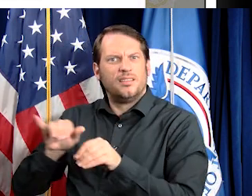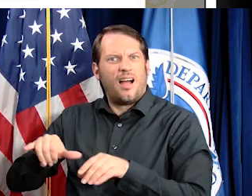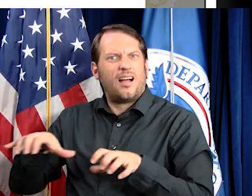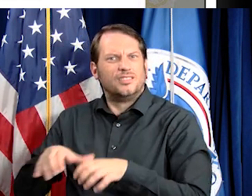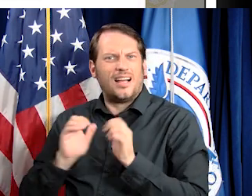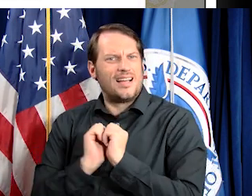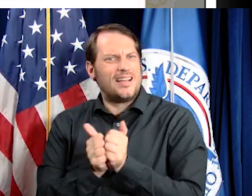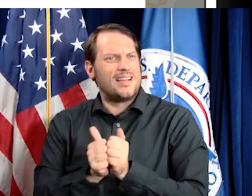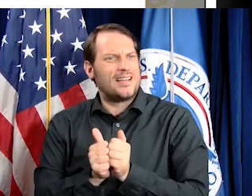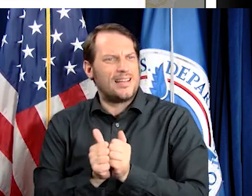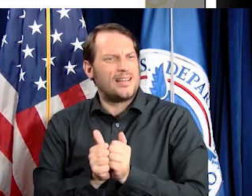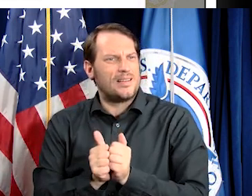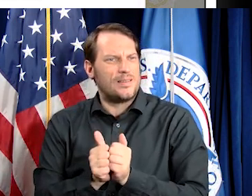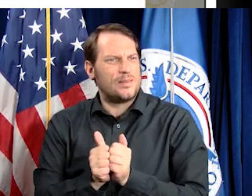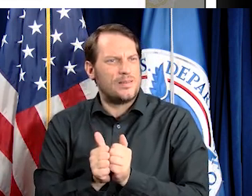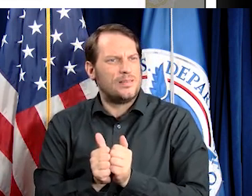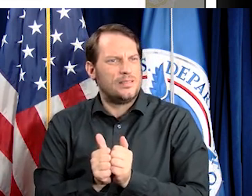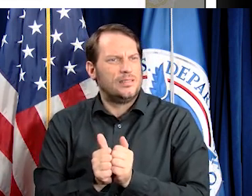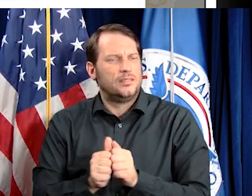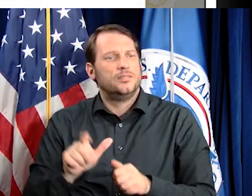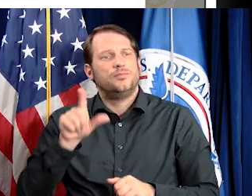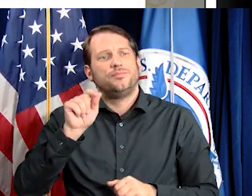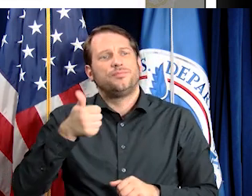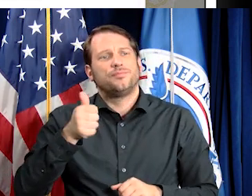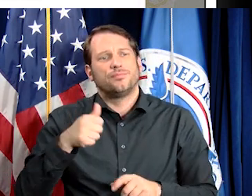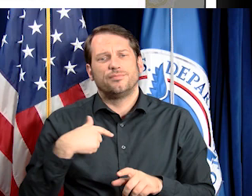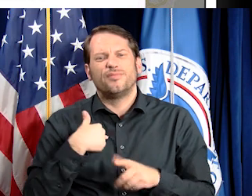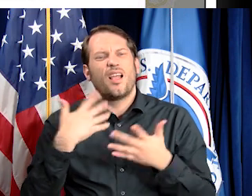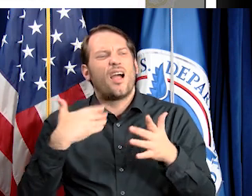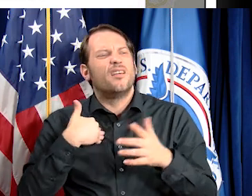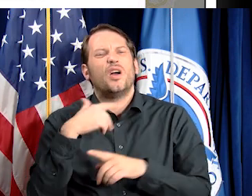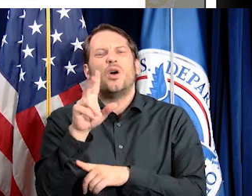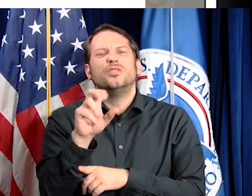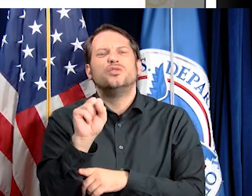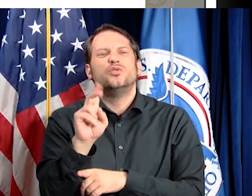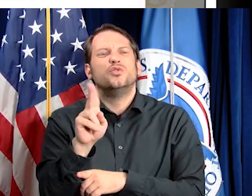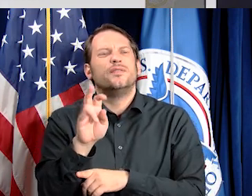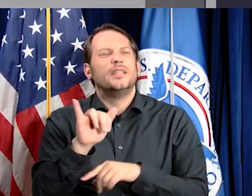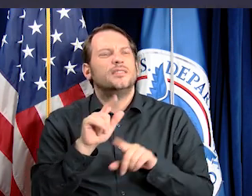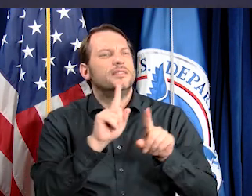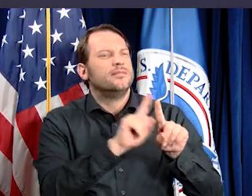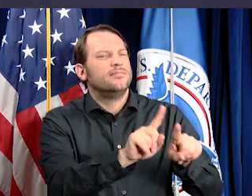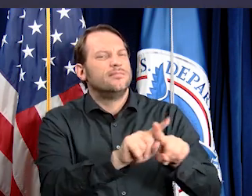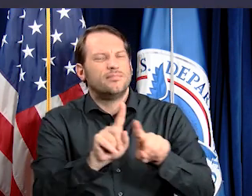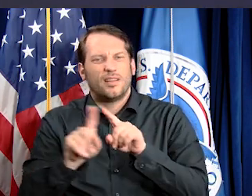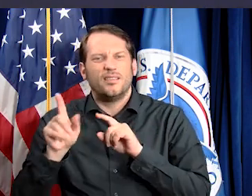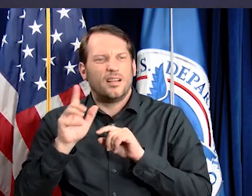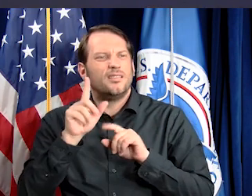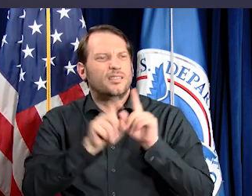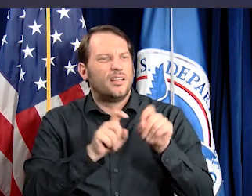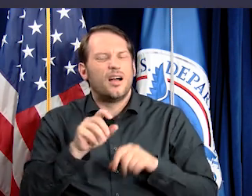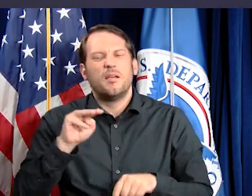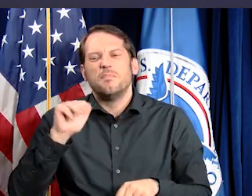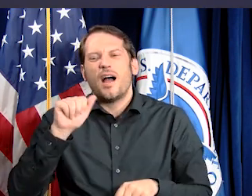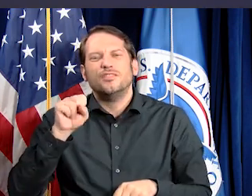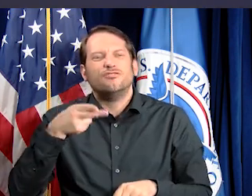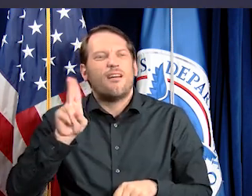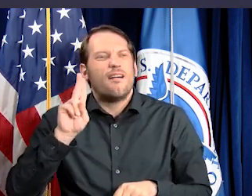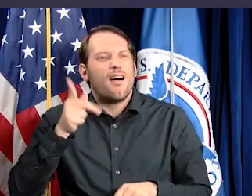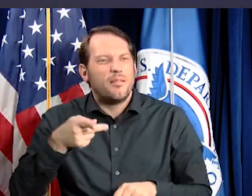2010, I did a survey of all these different crisis map mashups that were starting to emerge in this Web 2.0